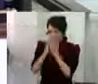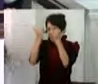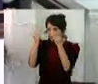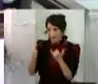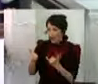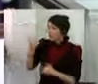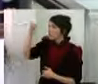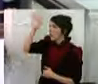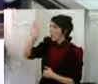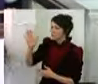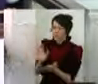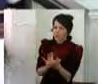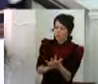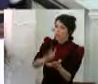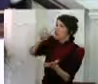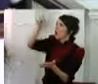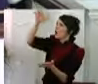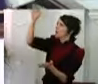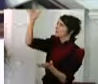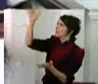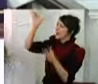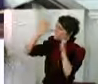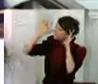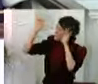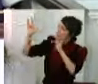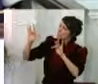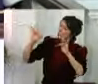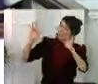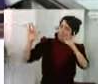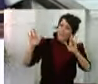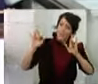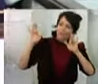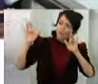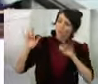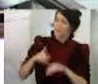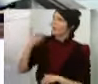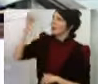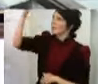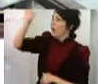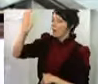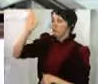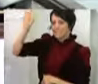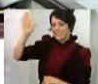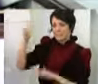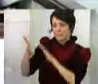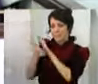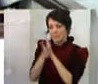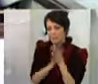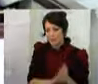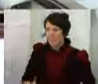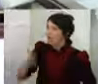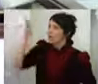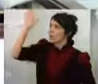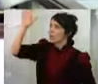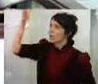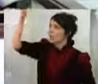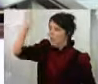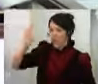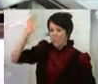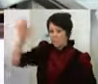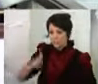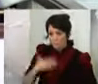Now unto God's glorious mercy, God's peace, God's joy, and